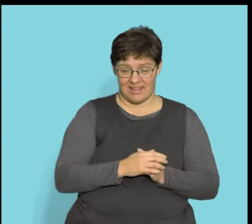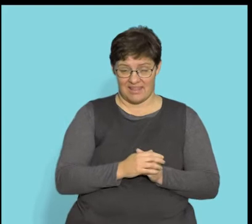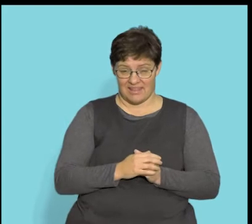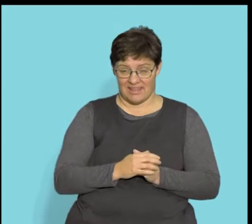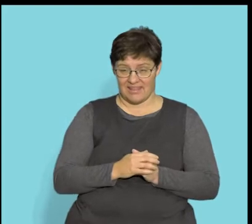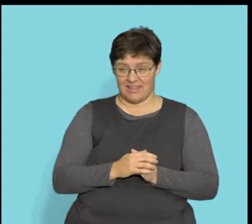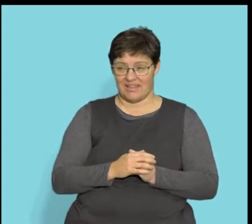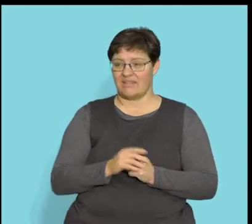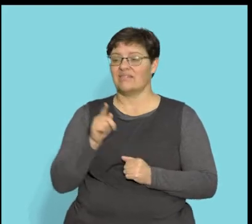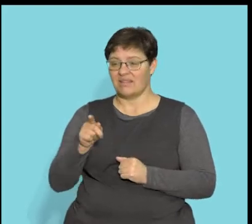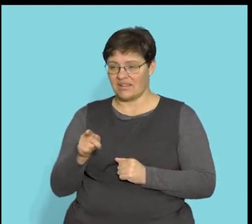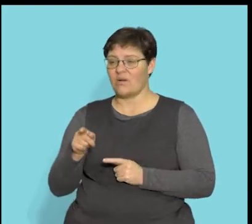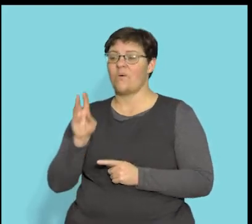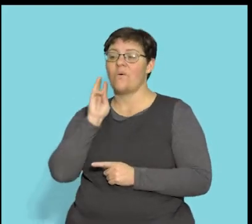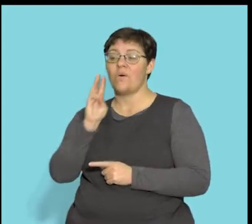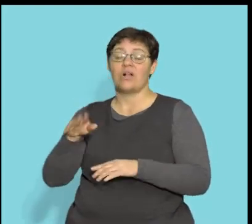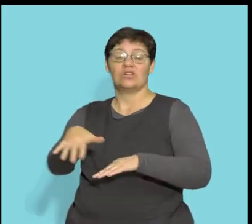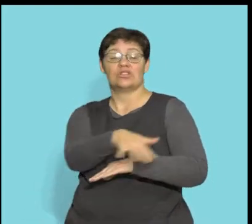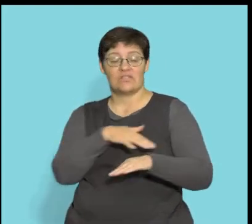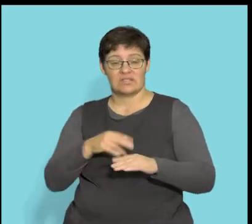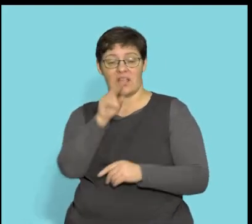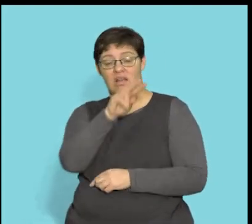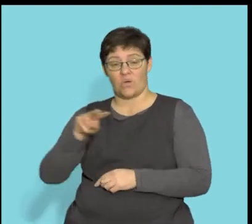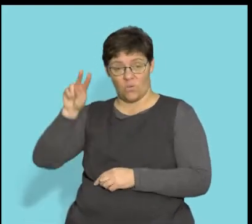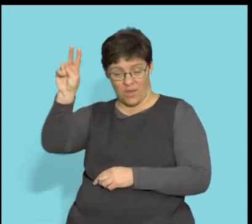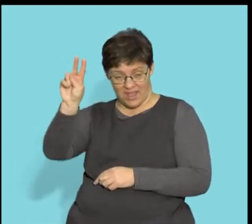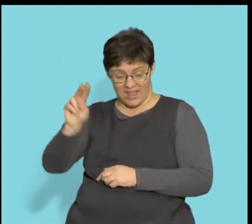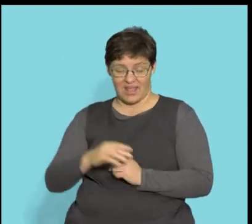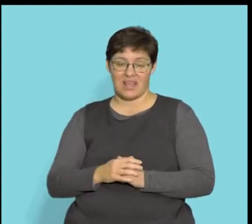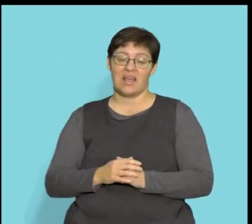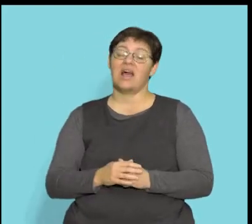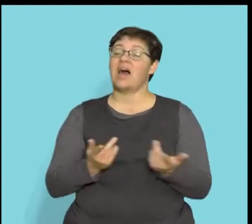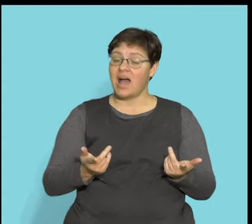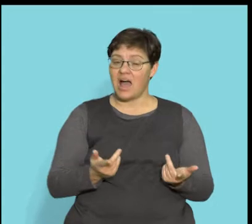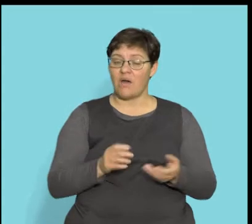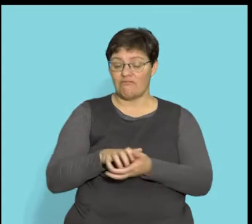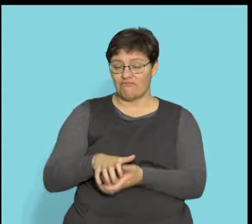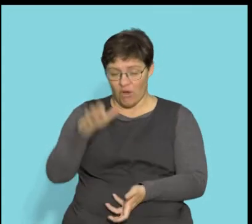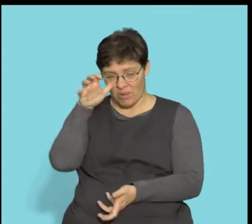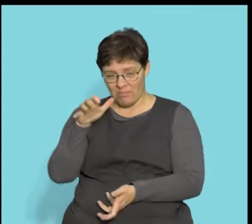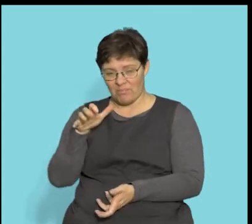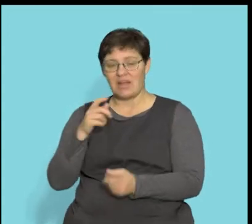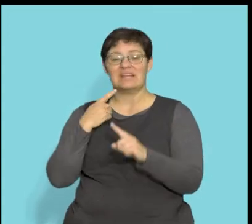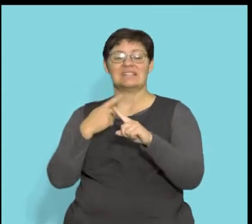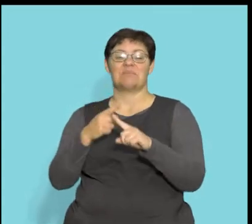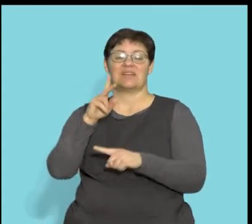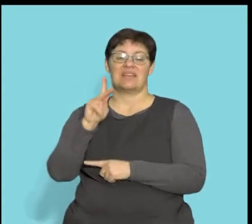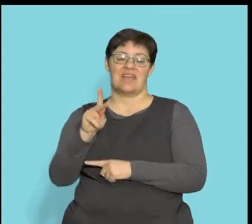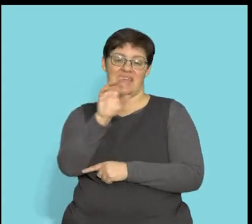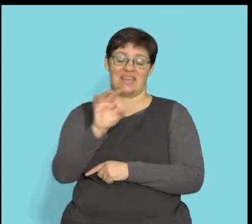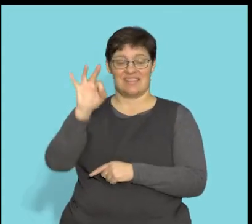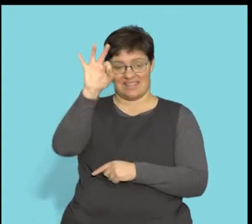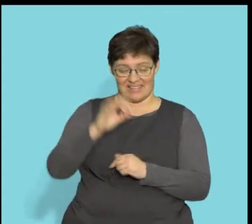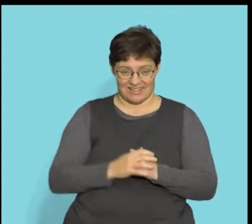of k, then the surface area will be multiplied by k squared, and the volume will